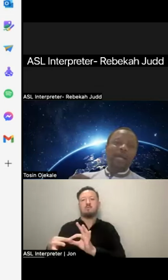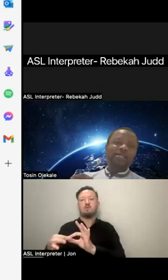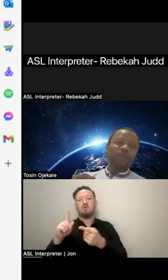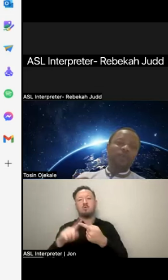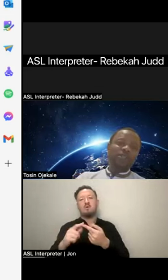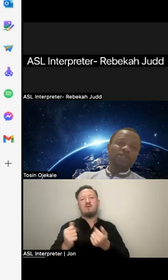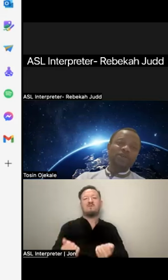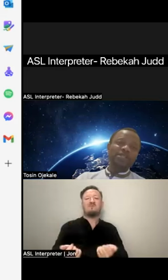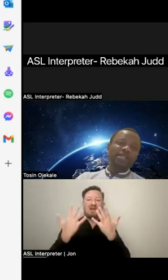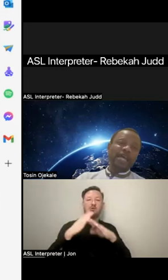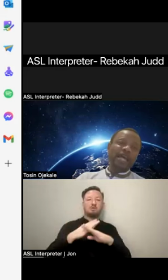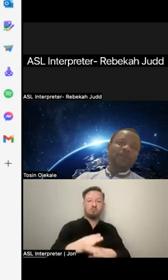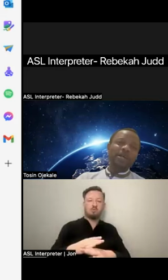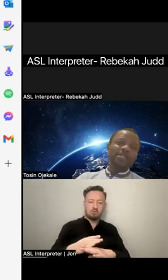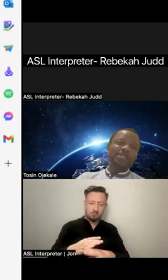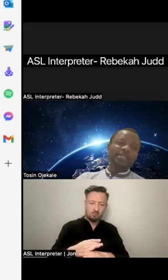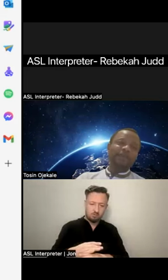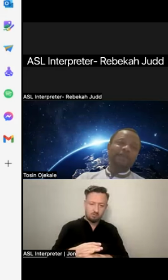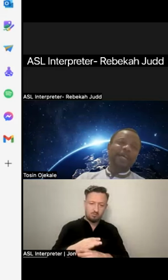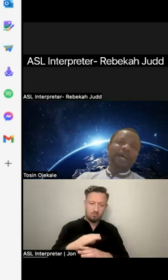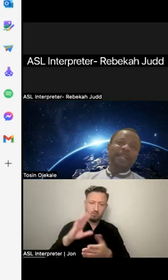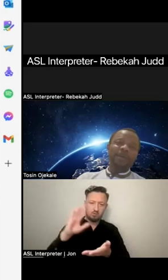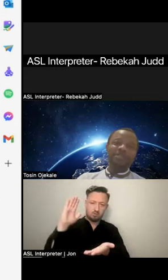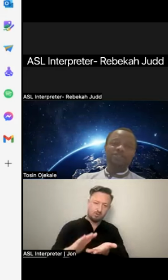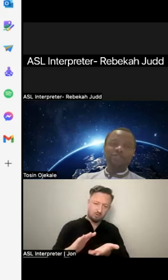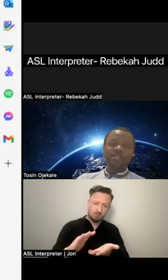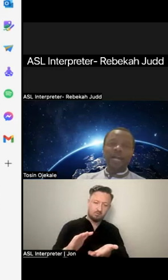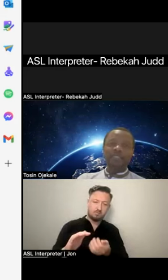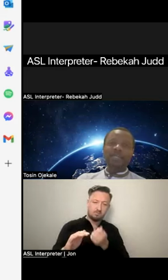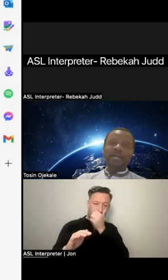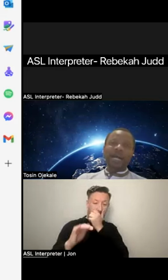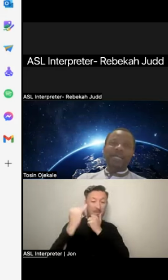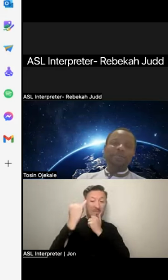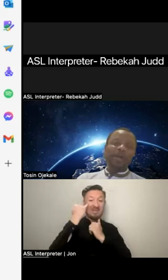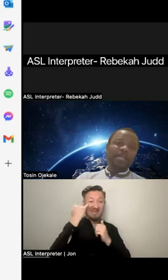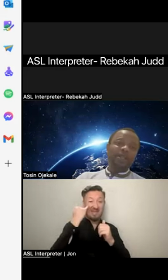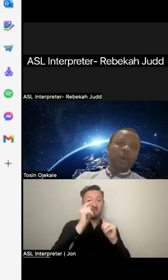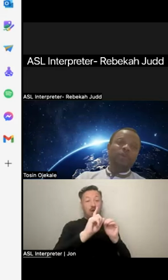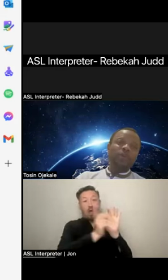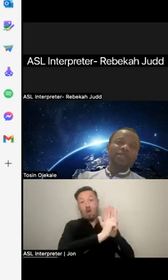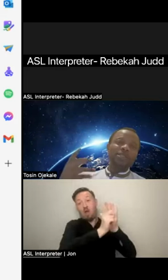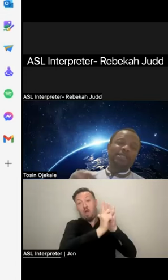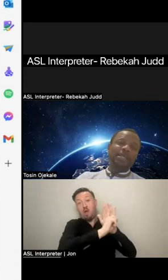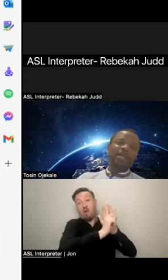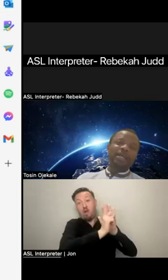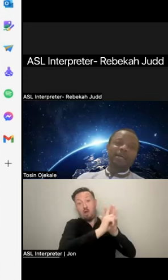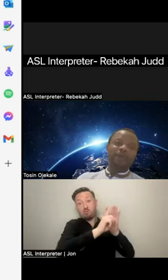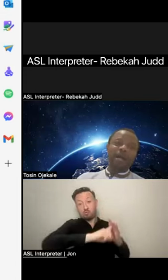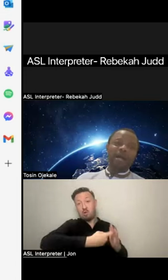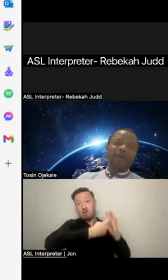Okay, so once those things, once the fire alarm is triggered, And depending on what